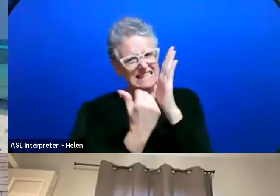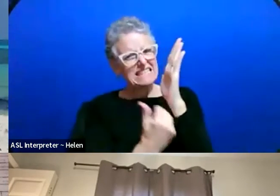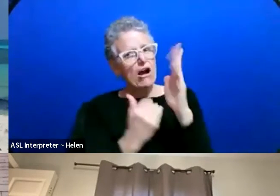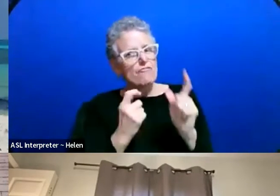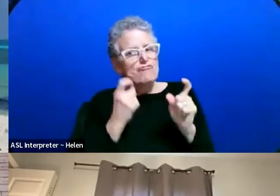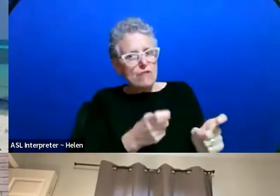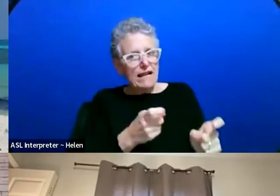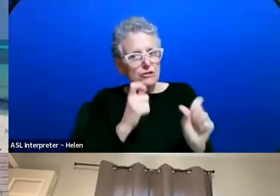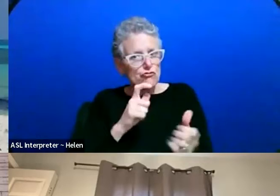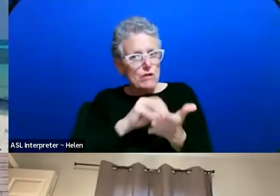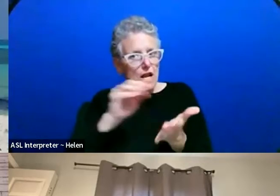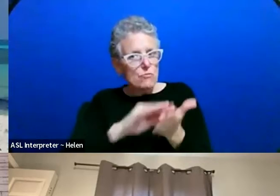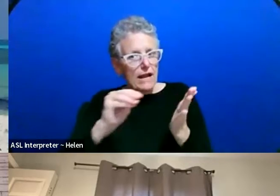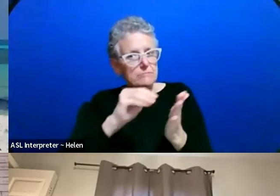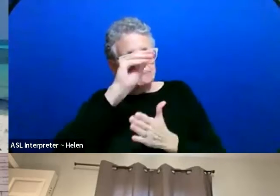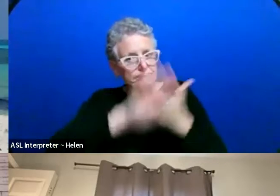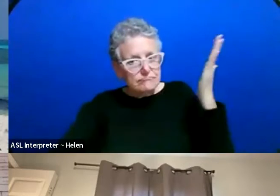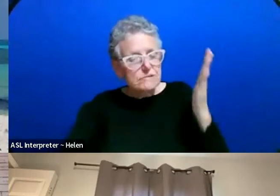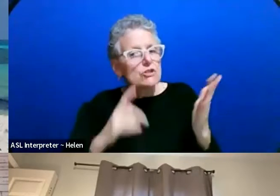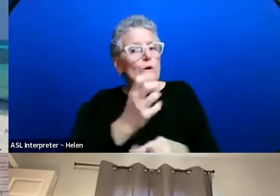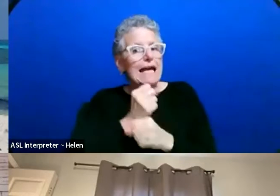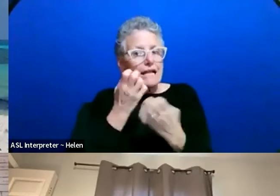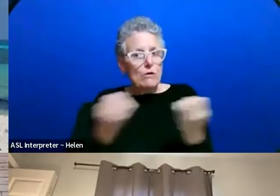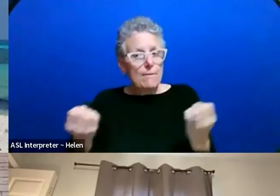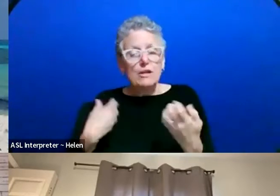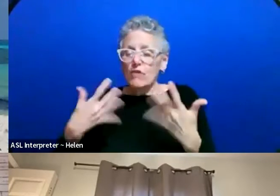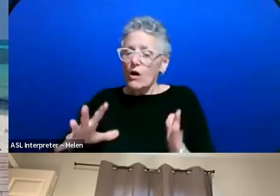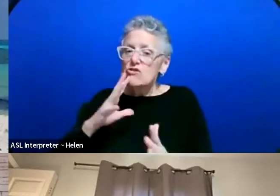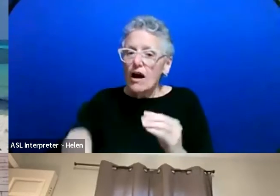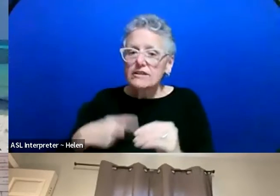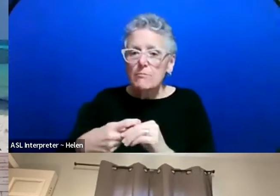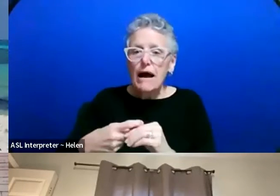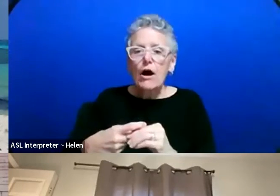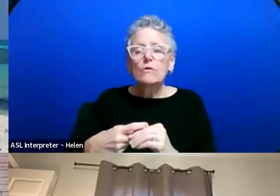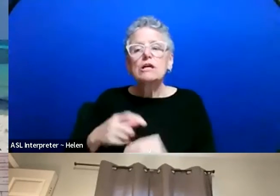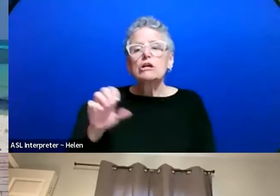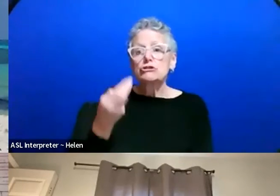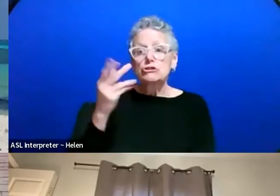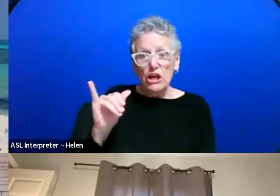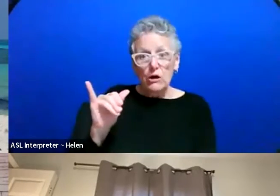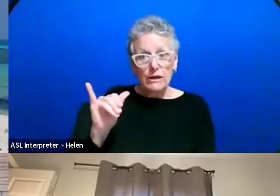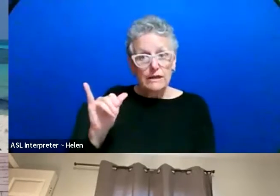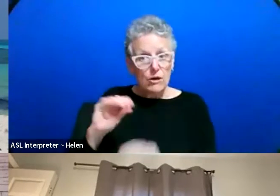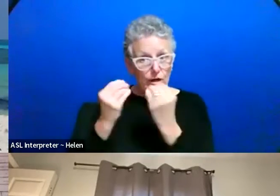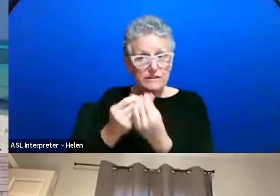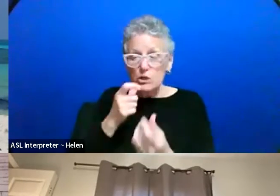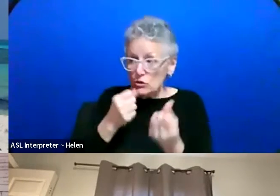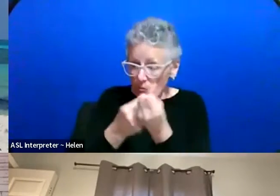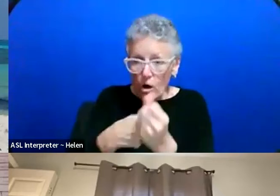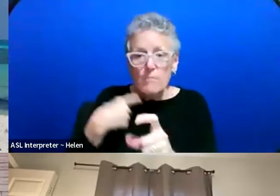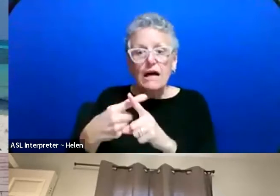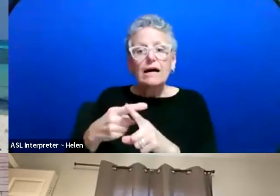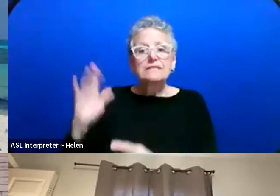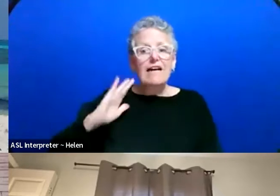available. You mentioned a lot of charity organizations in the community that do support it. Veteran service organizations are also